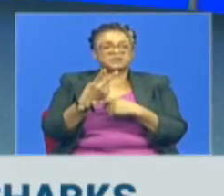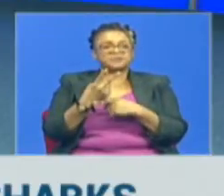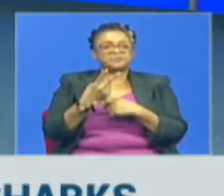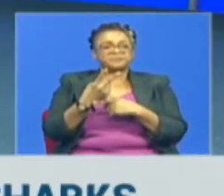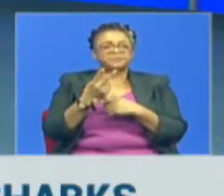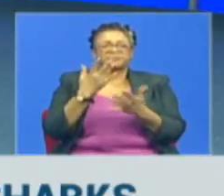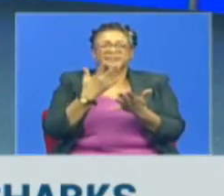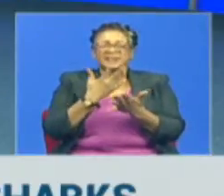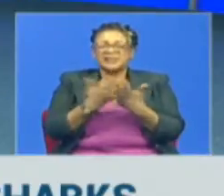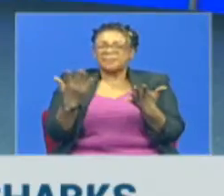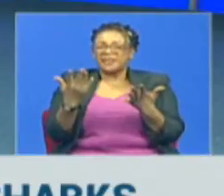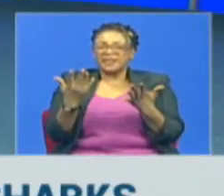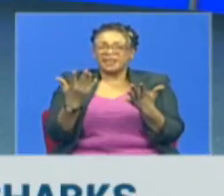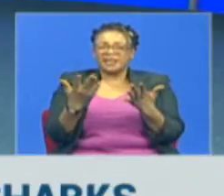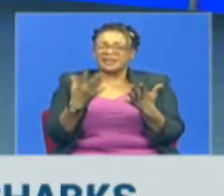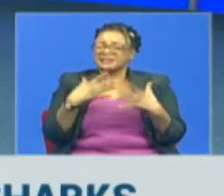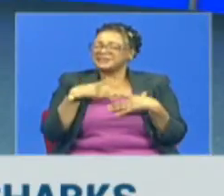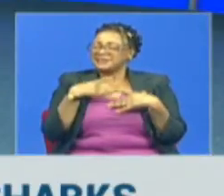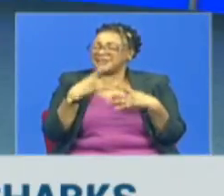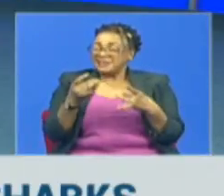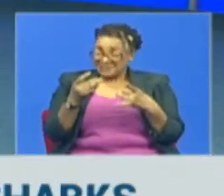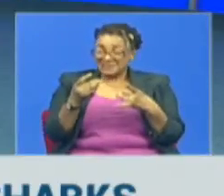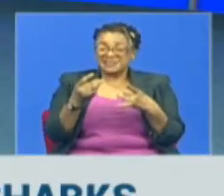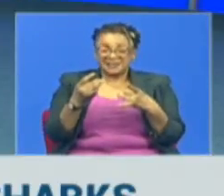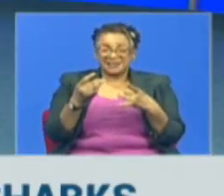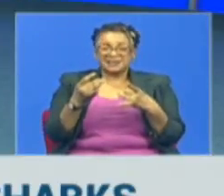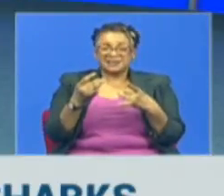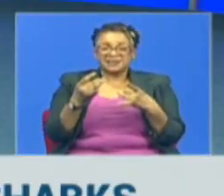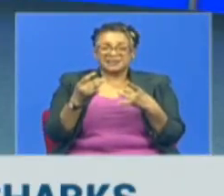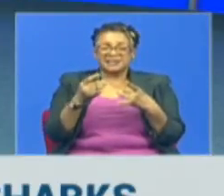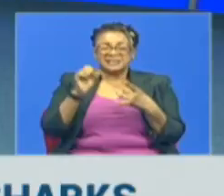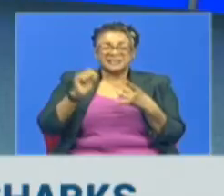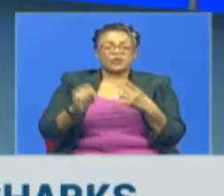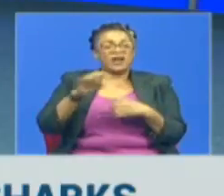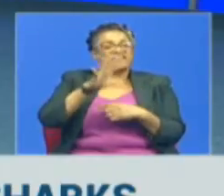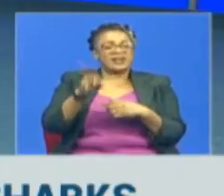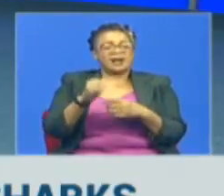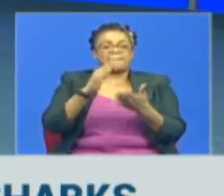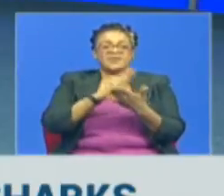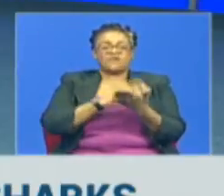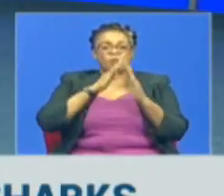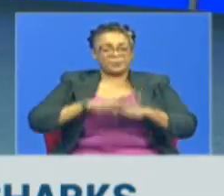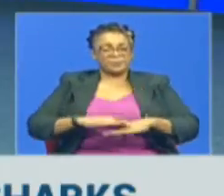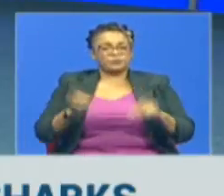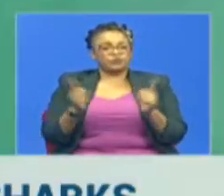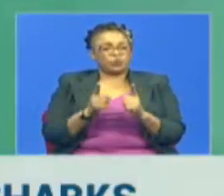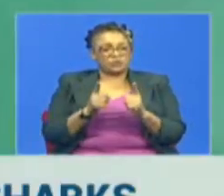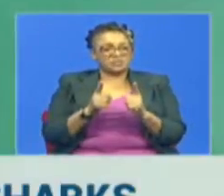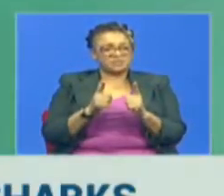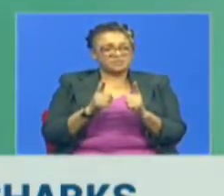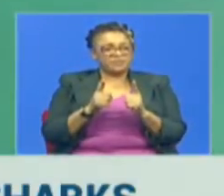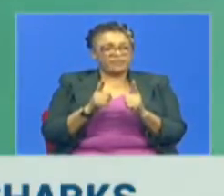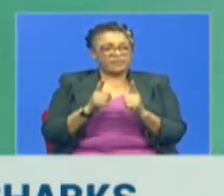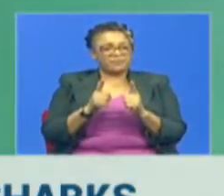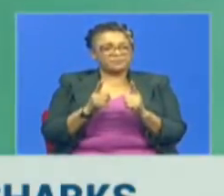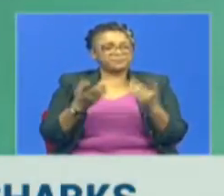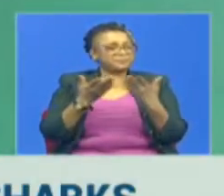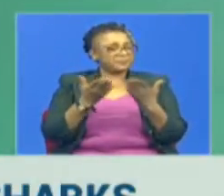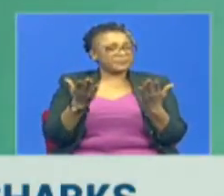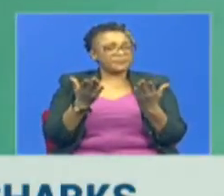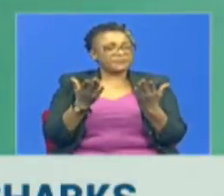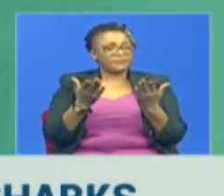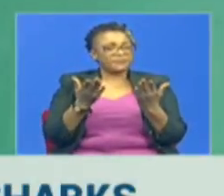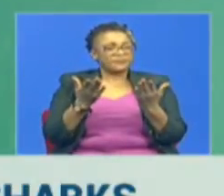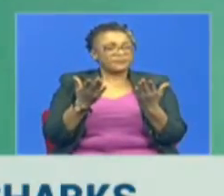something rather interesting that took place in South Africa before we take a break. And this was on